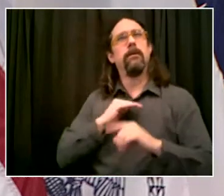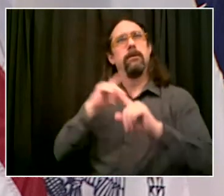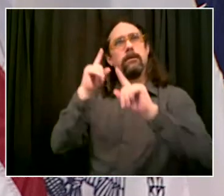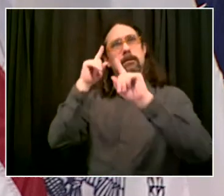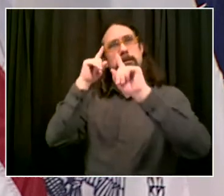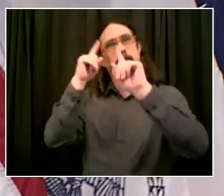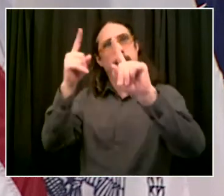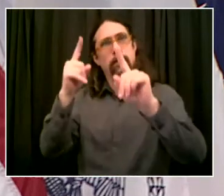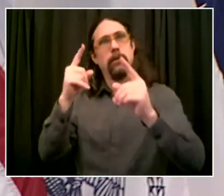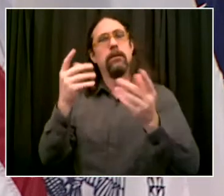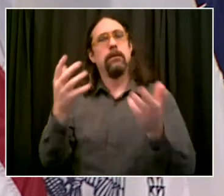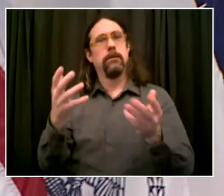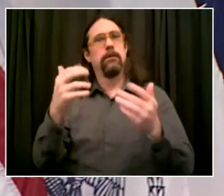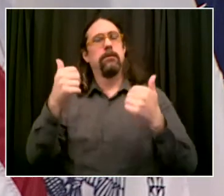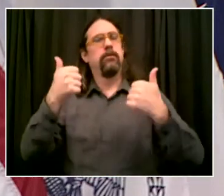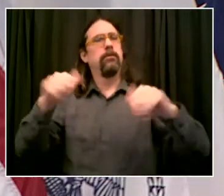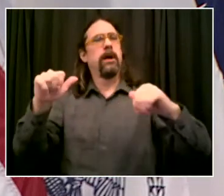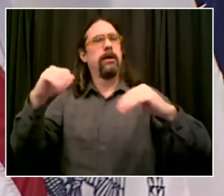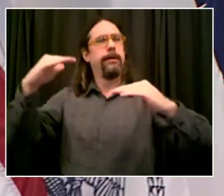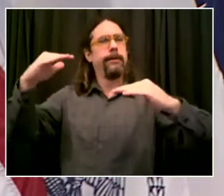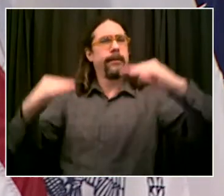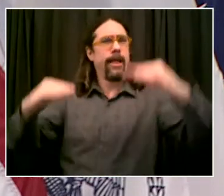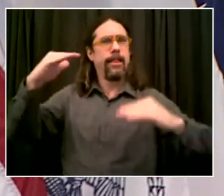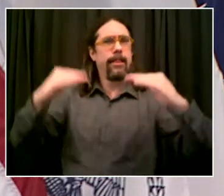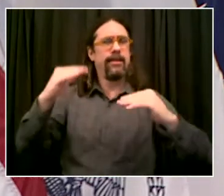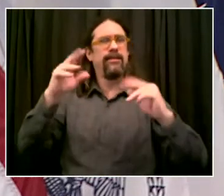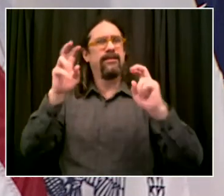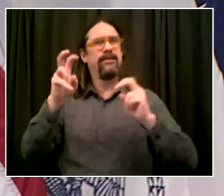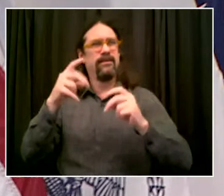The next is Rich Lamb from WCBS 880.